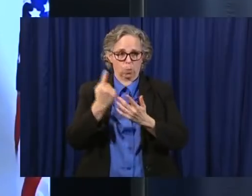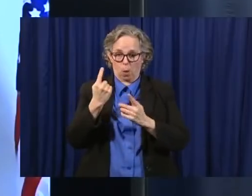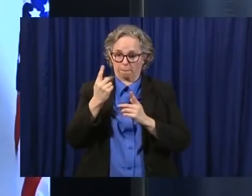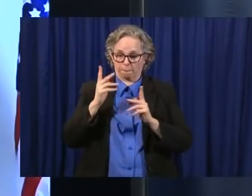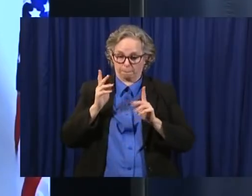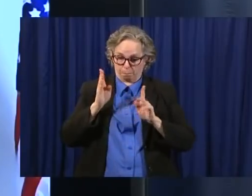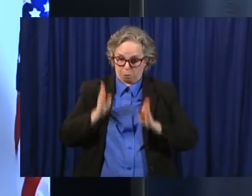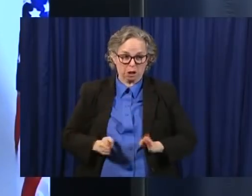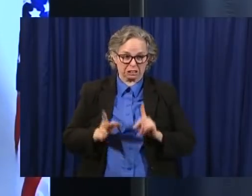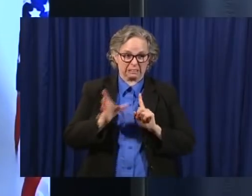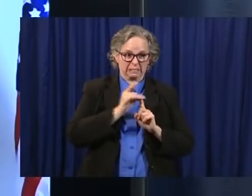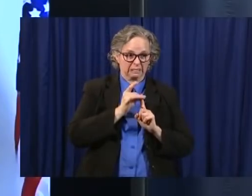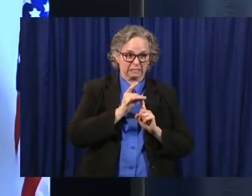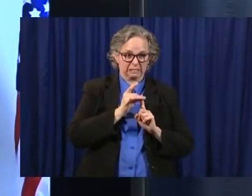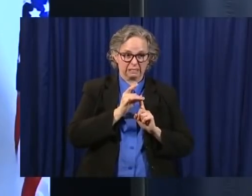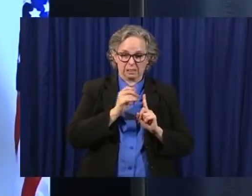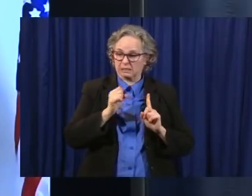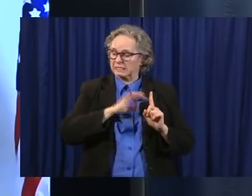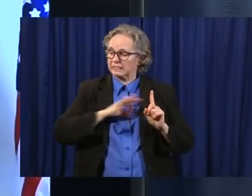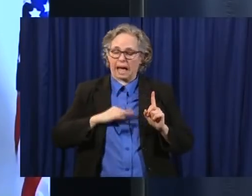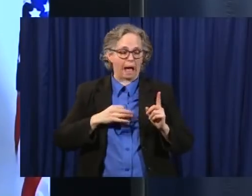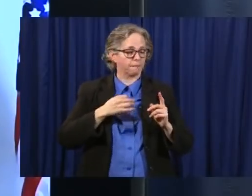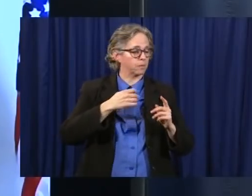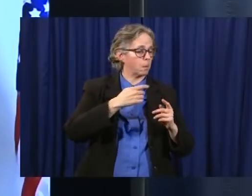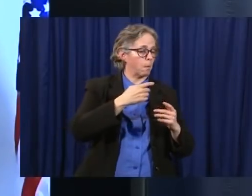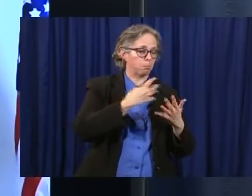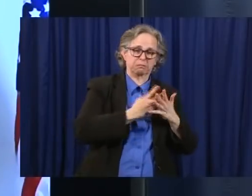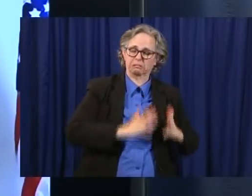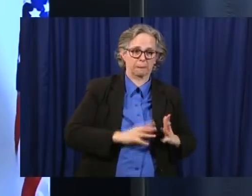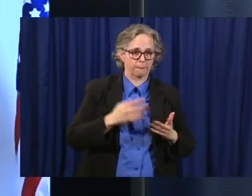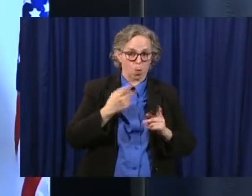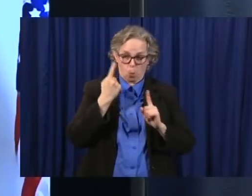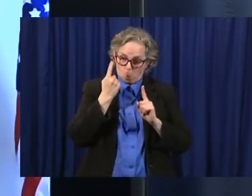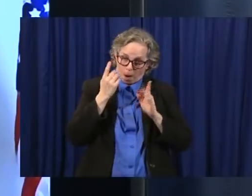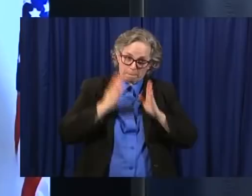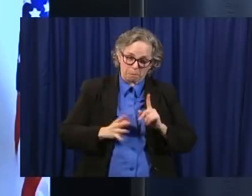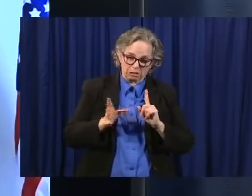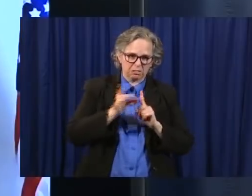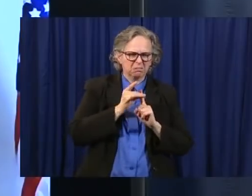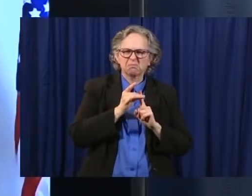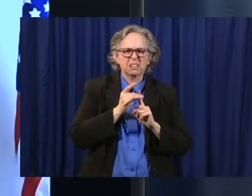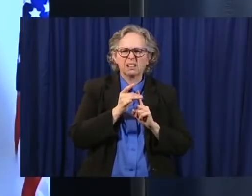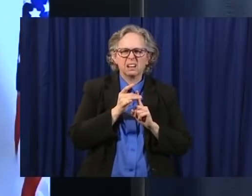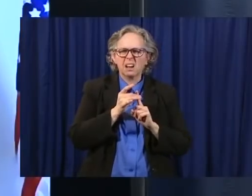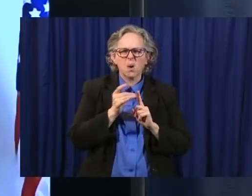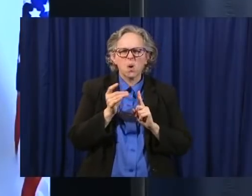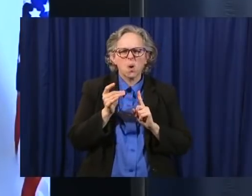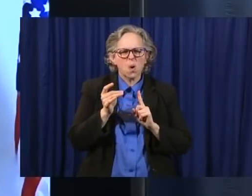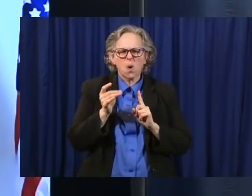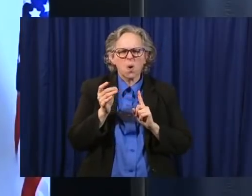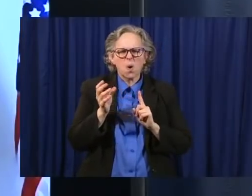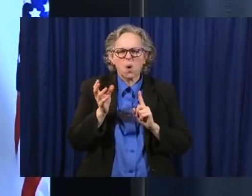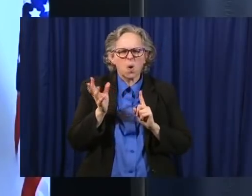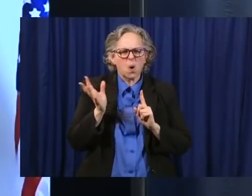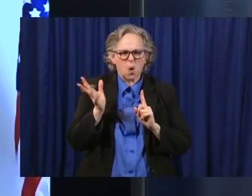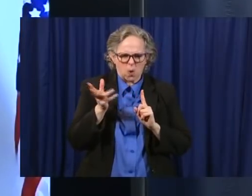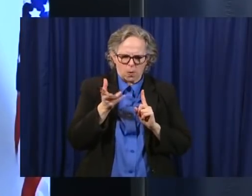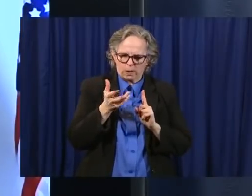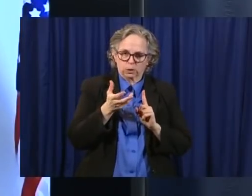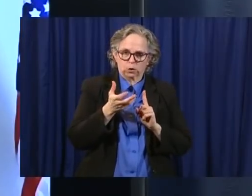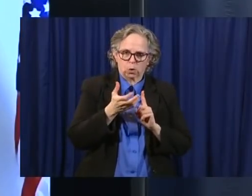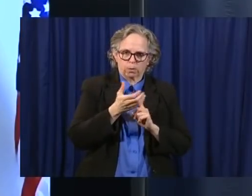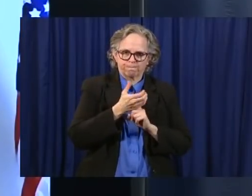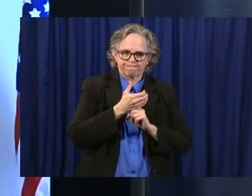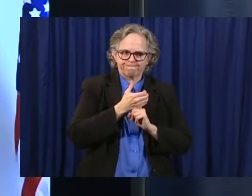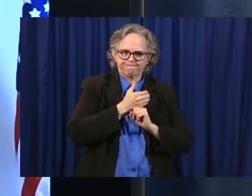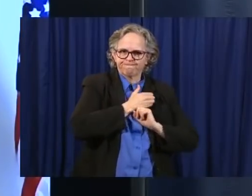member or an incarcerated adult. If we get even one person, we put them on a different status that we call red, and at that point we